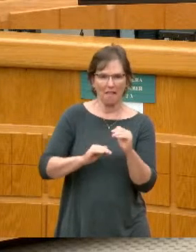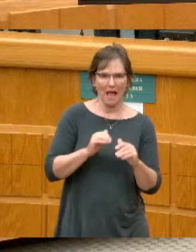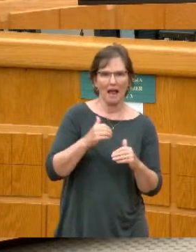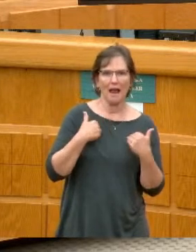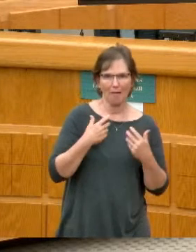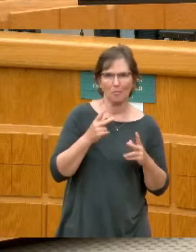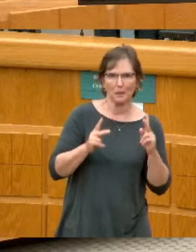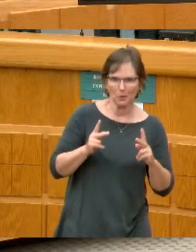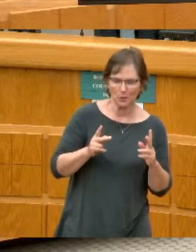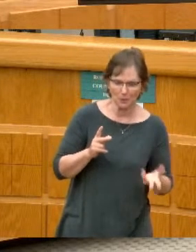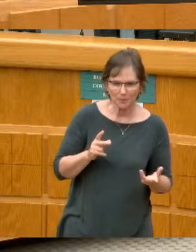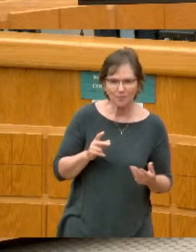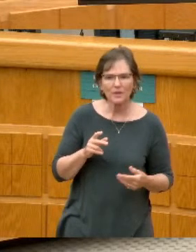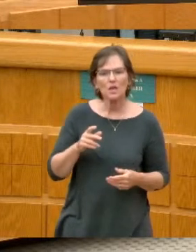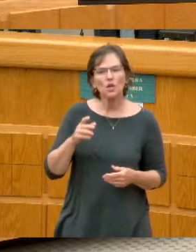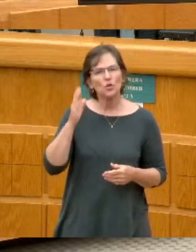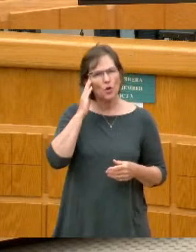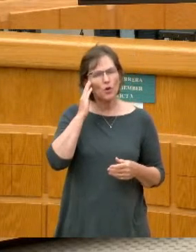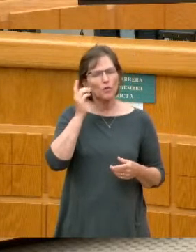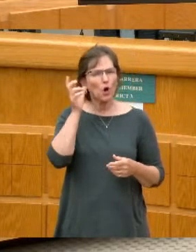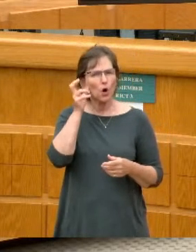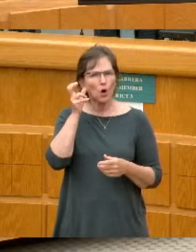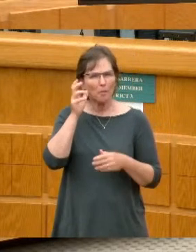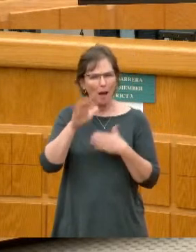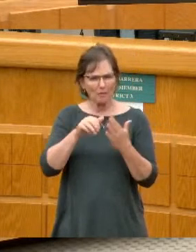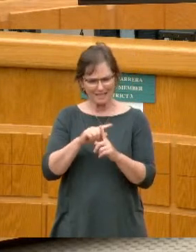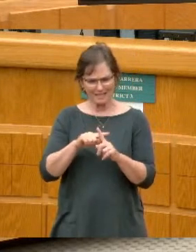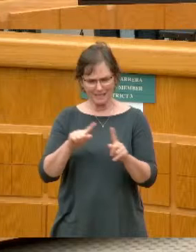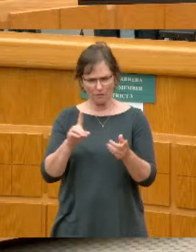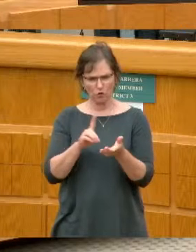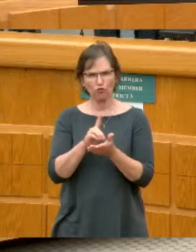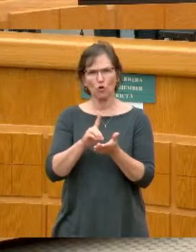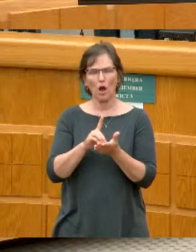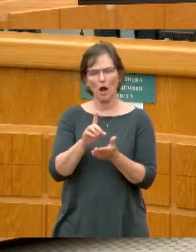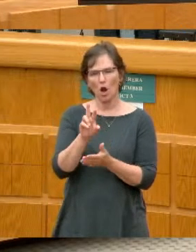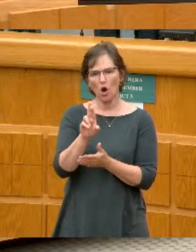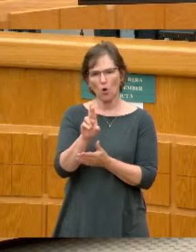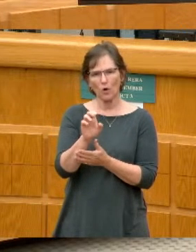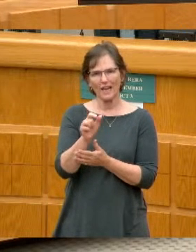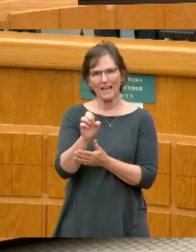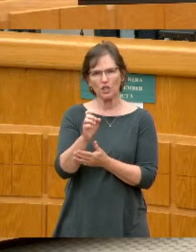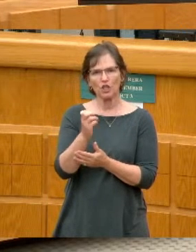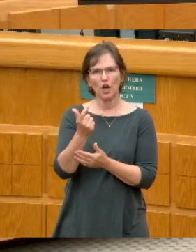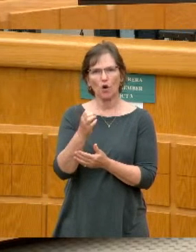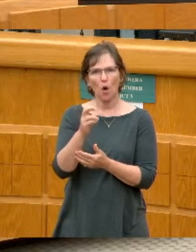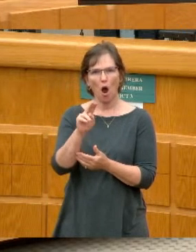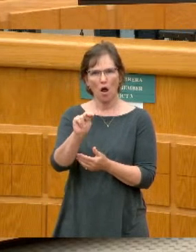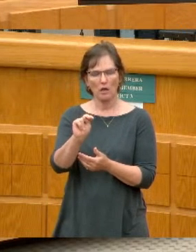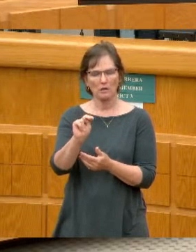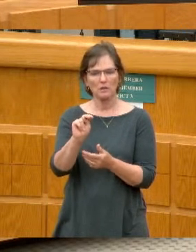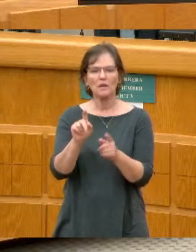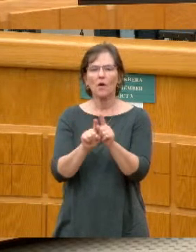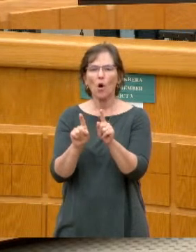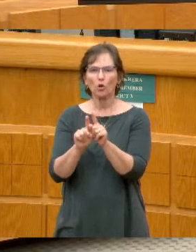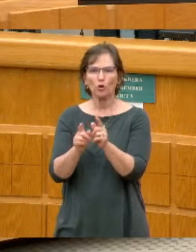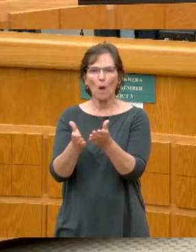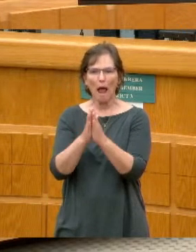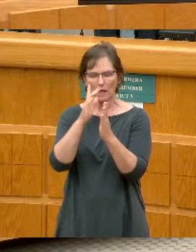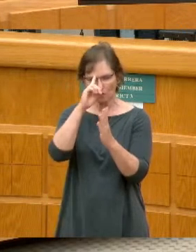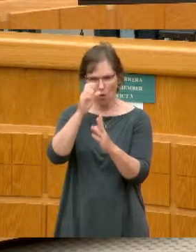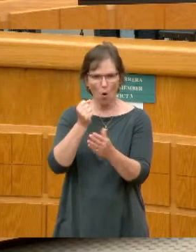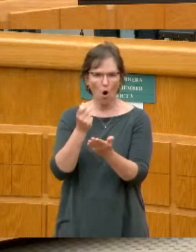are voters. We're going to need way more than 1 million doses. Having said that, this is a good sign. It's